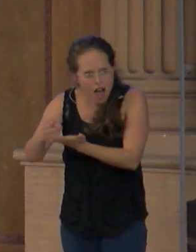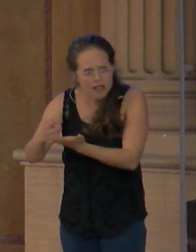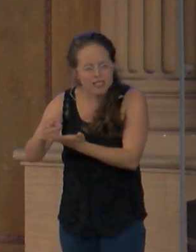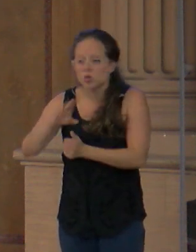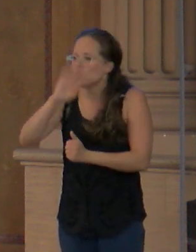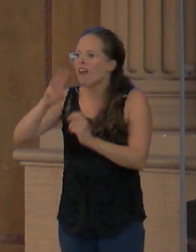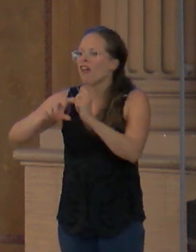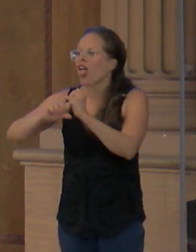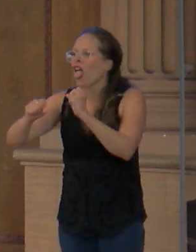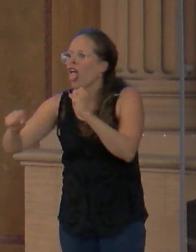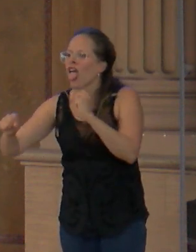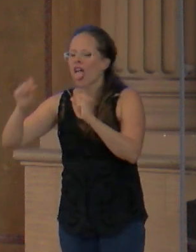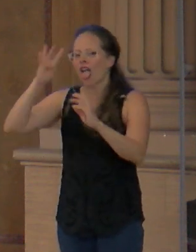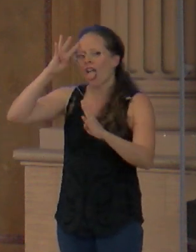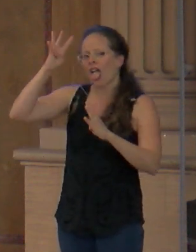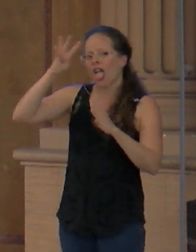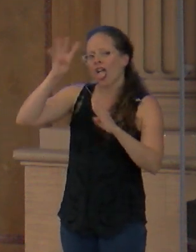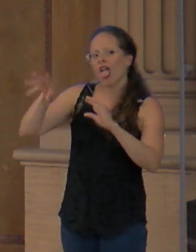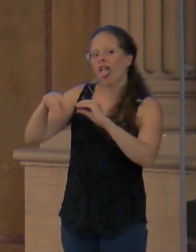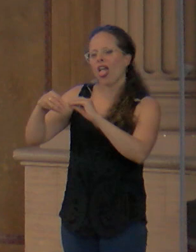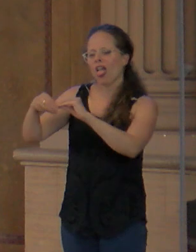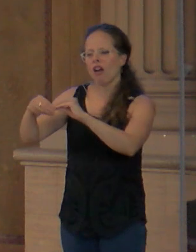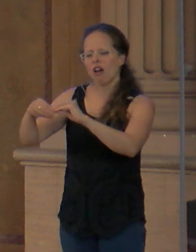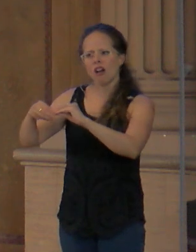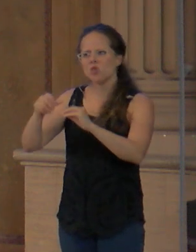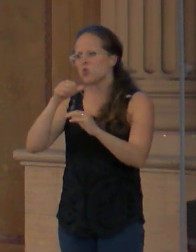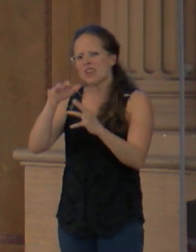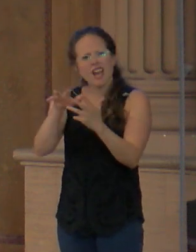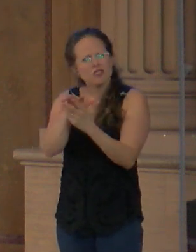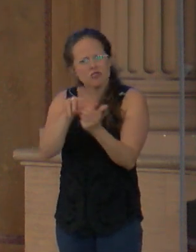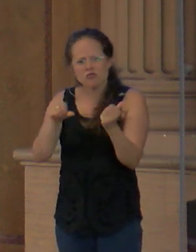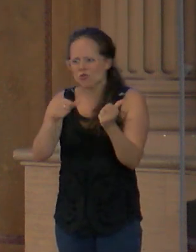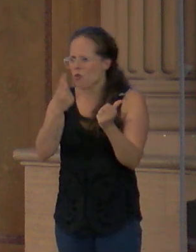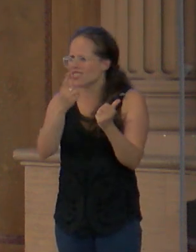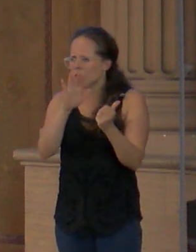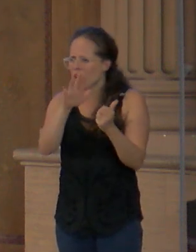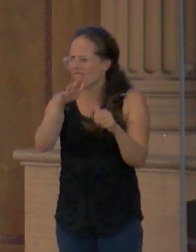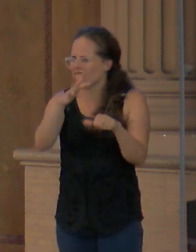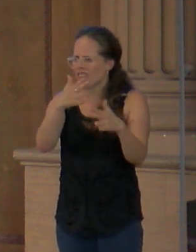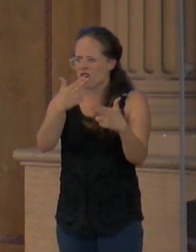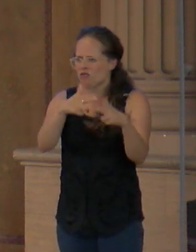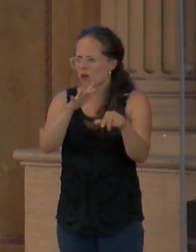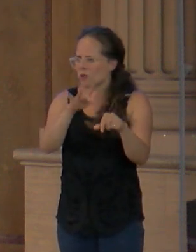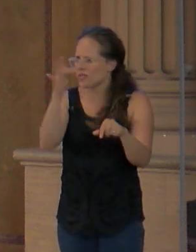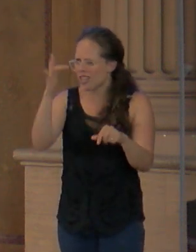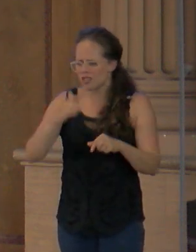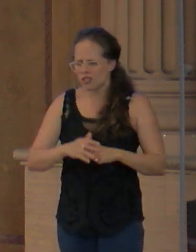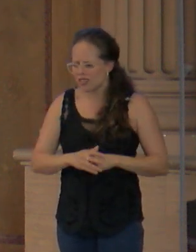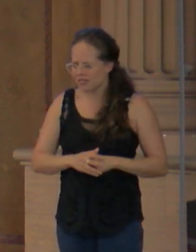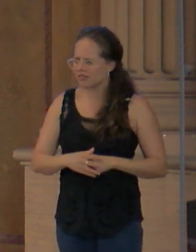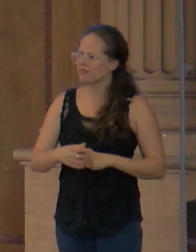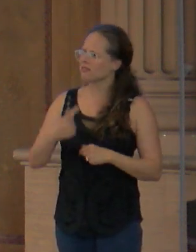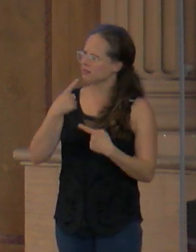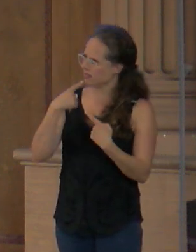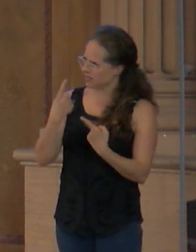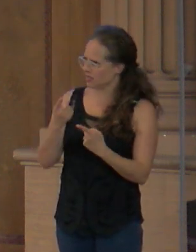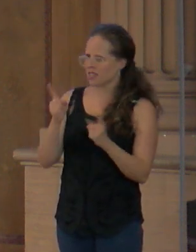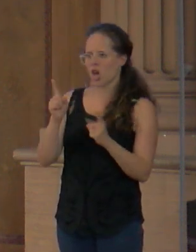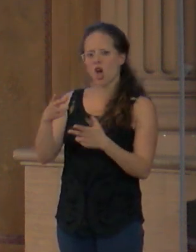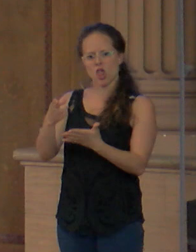true, don't destroy a reputation falsely, don't try to deceive, speak the truth. Don't say too